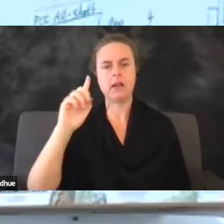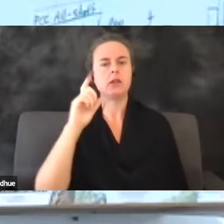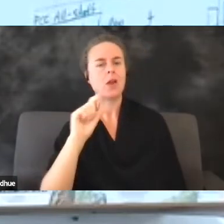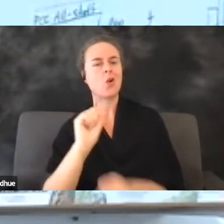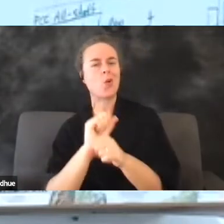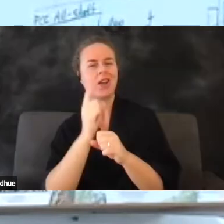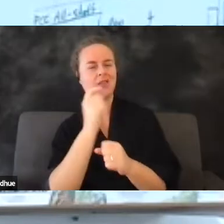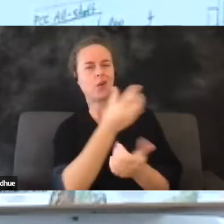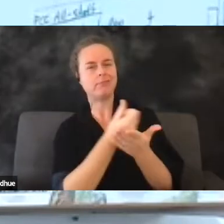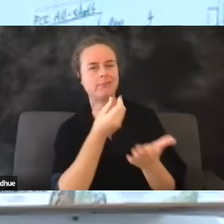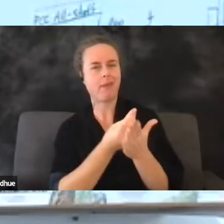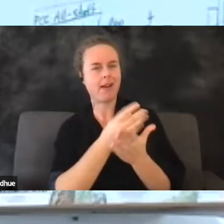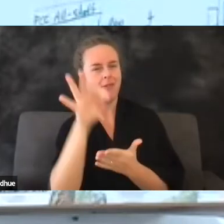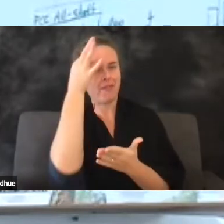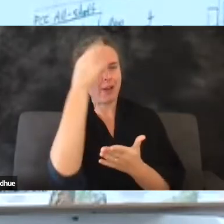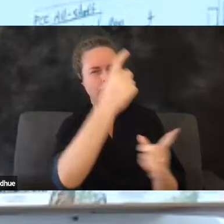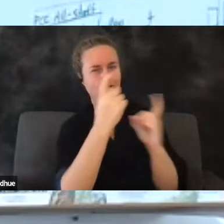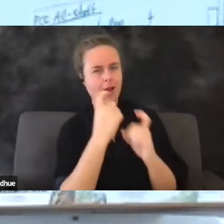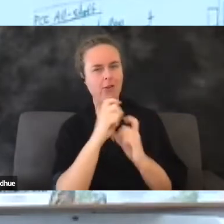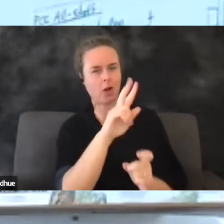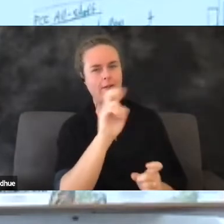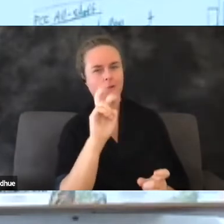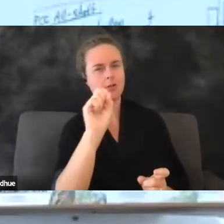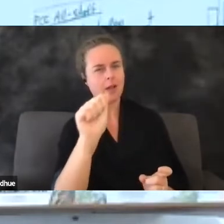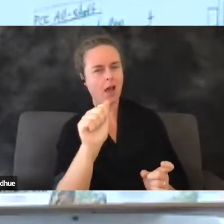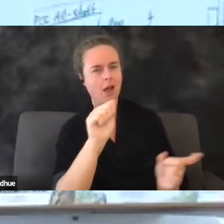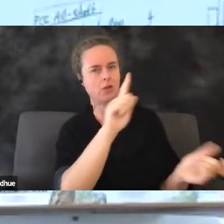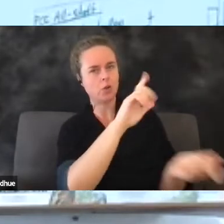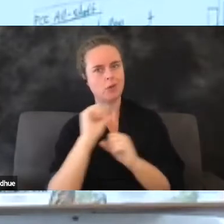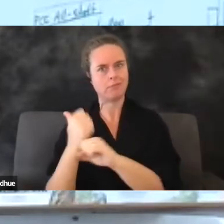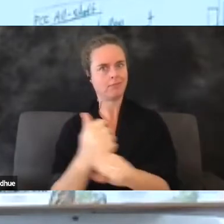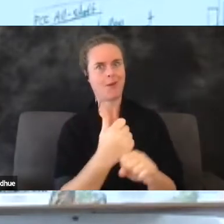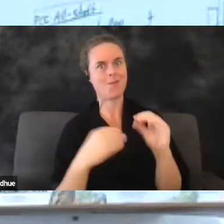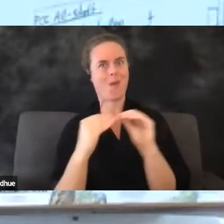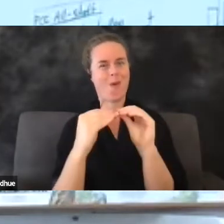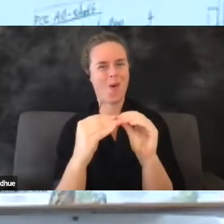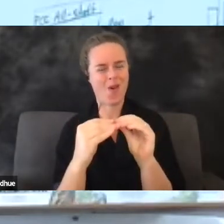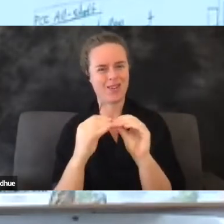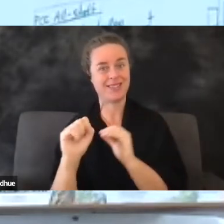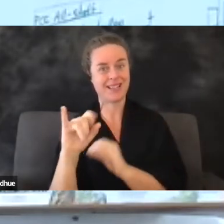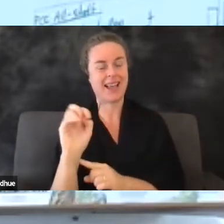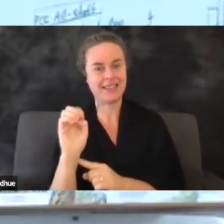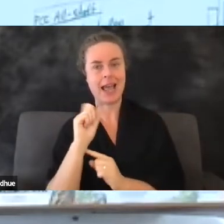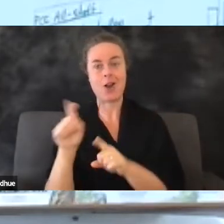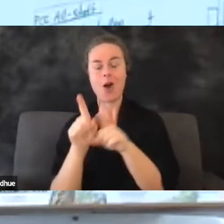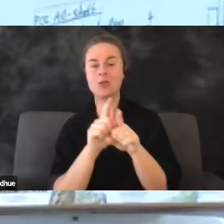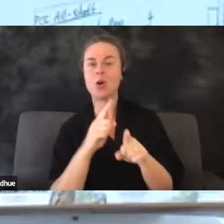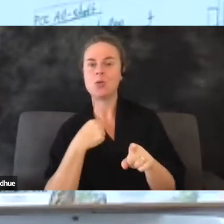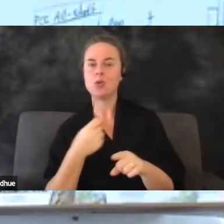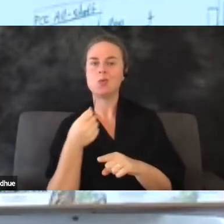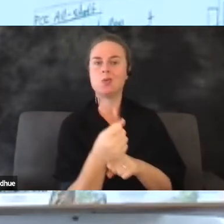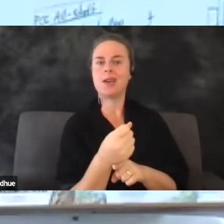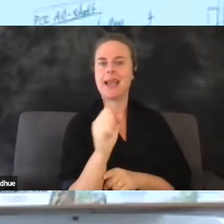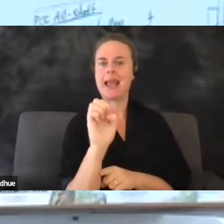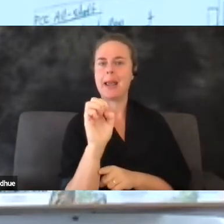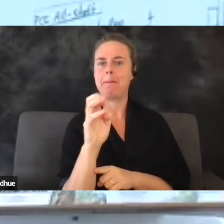to add additional sites, and looking to embed ourselves into the OB practices as well. So if we come